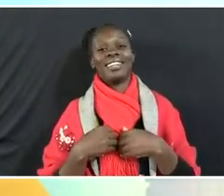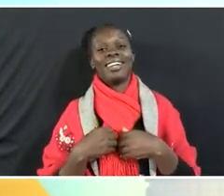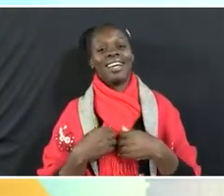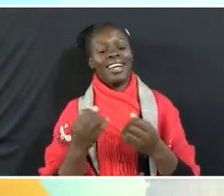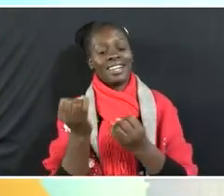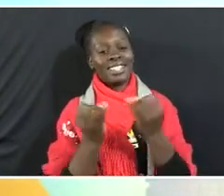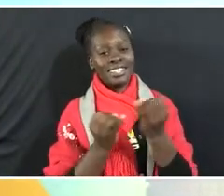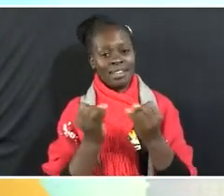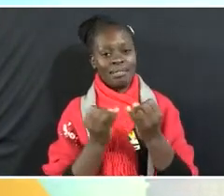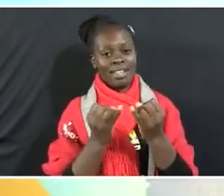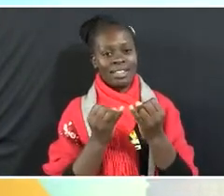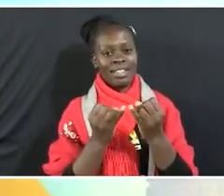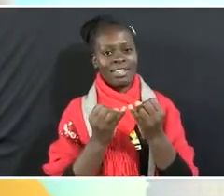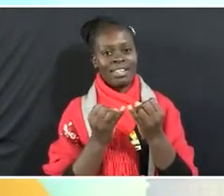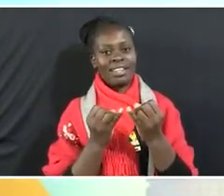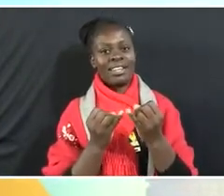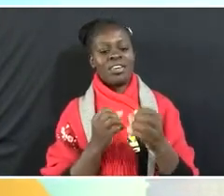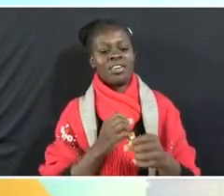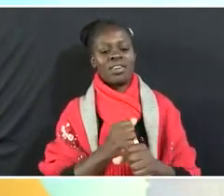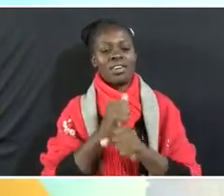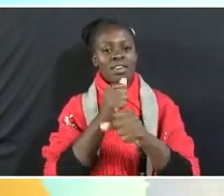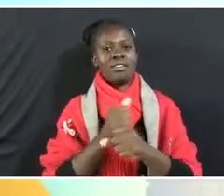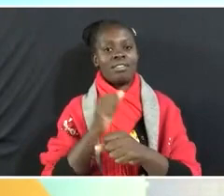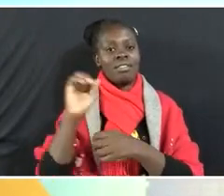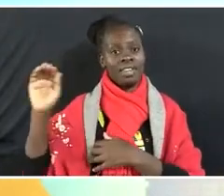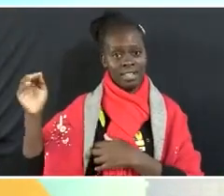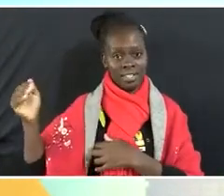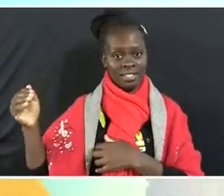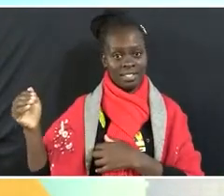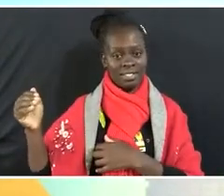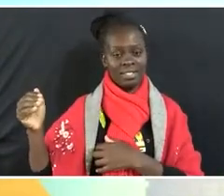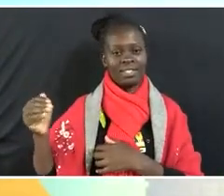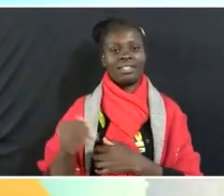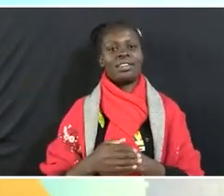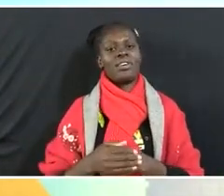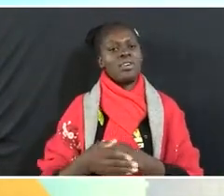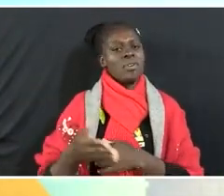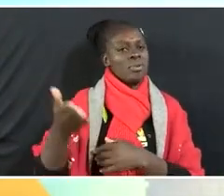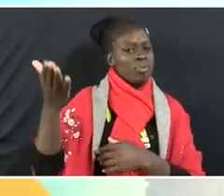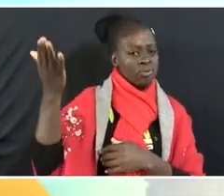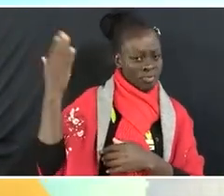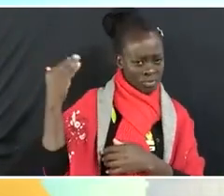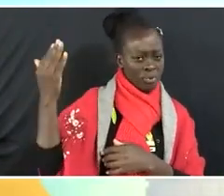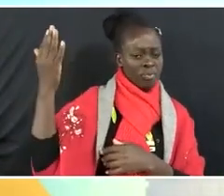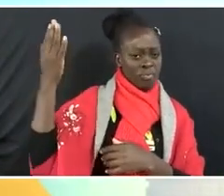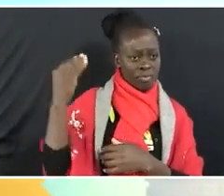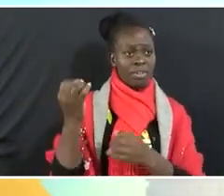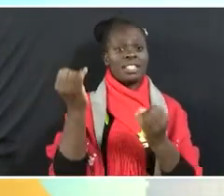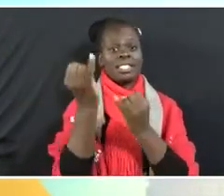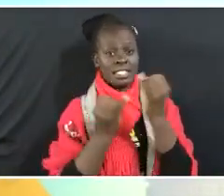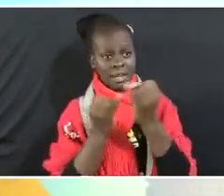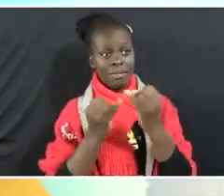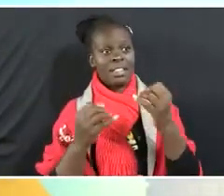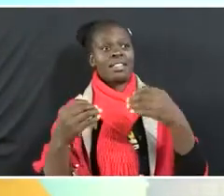was at Alliance Girls and they sent greetings. The Sabbath before previous, we were